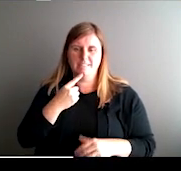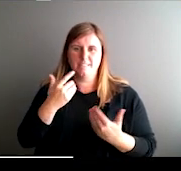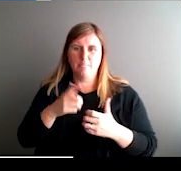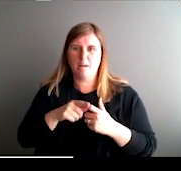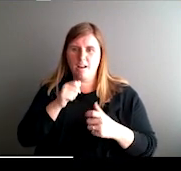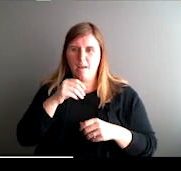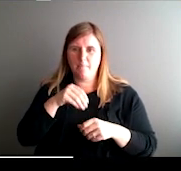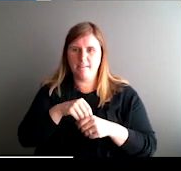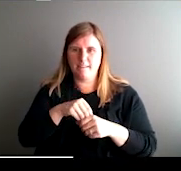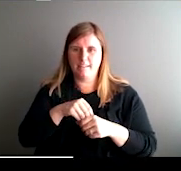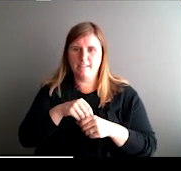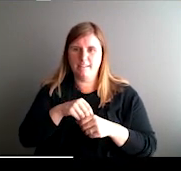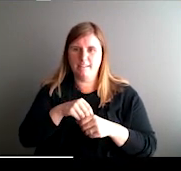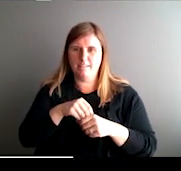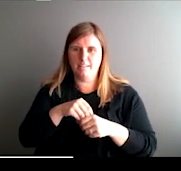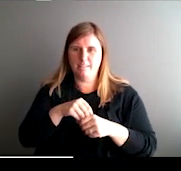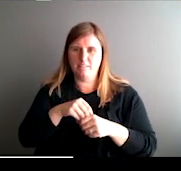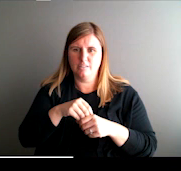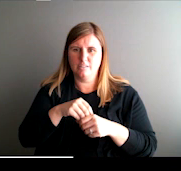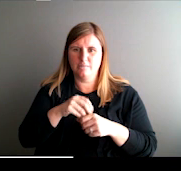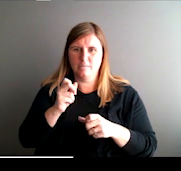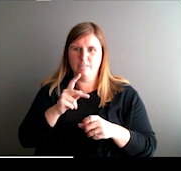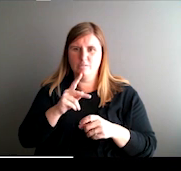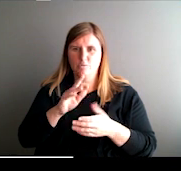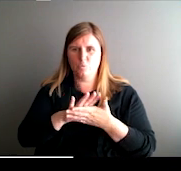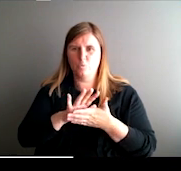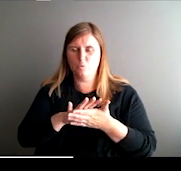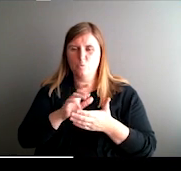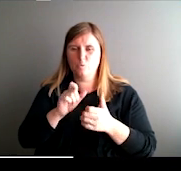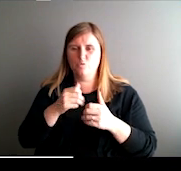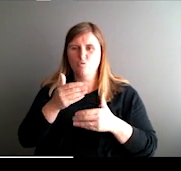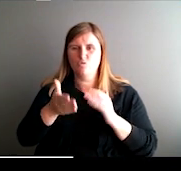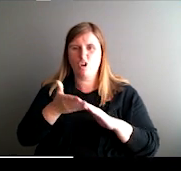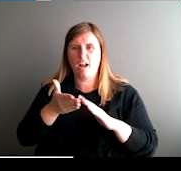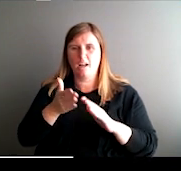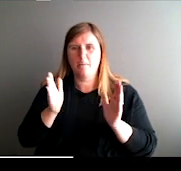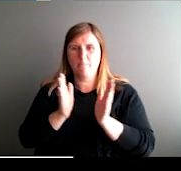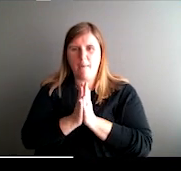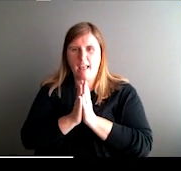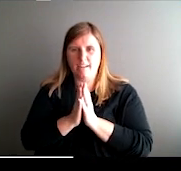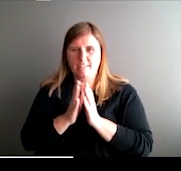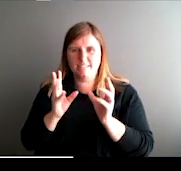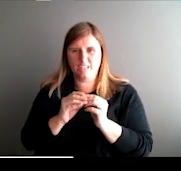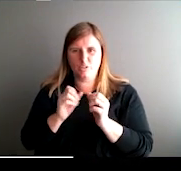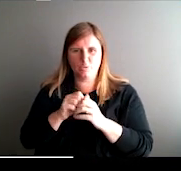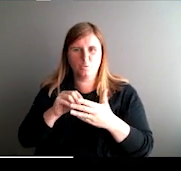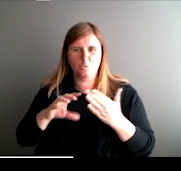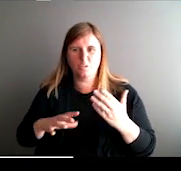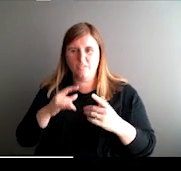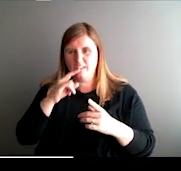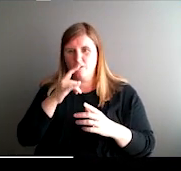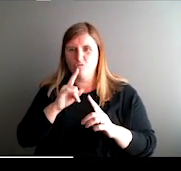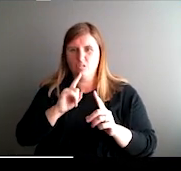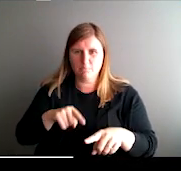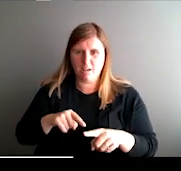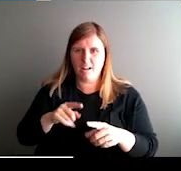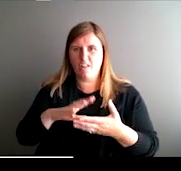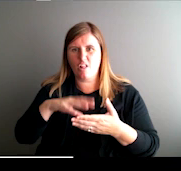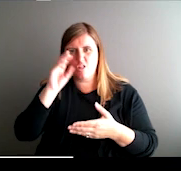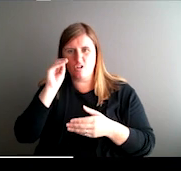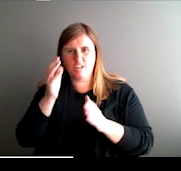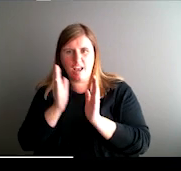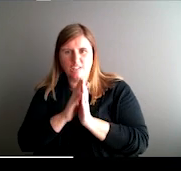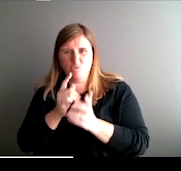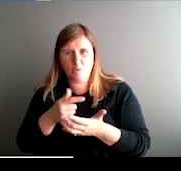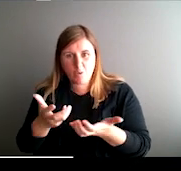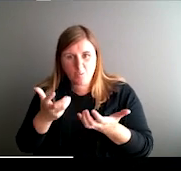not being able to be back in schools, is running manned sessions with students, because they're always so fun. You got the kiddo responding and they learn to ask for what